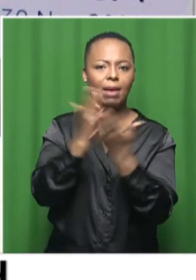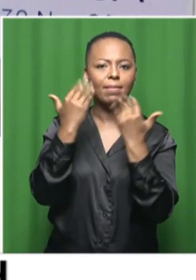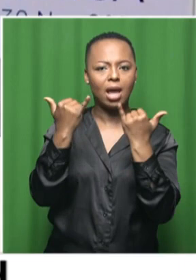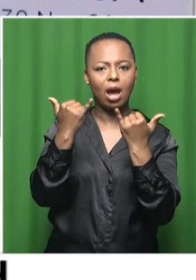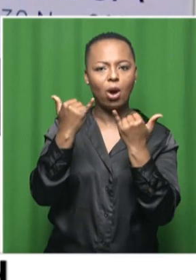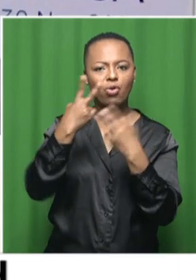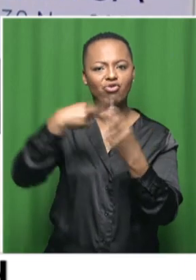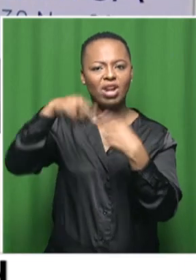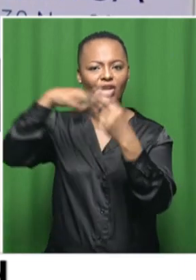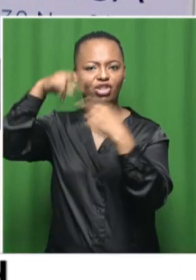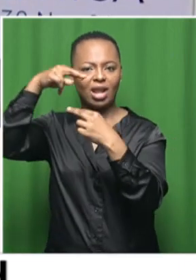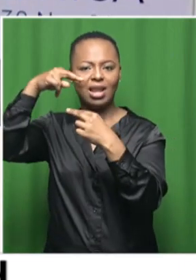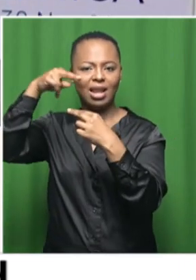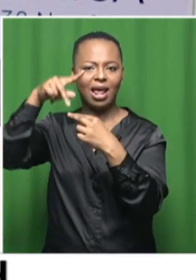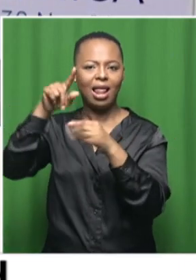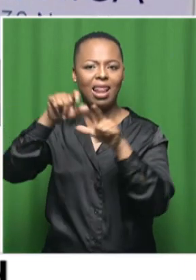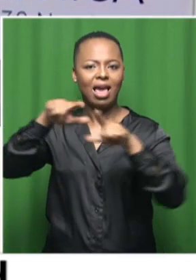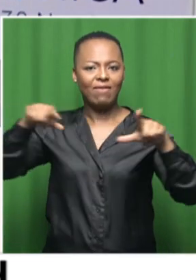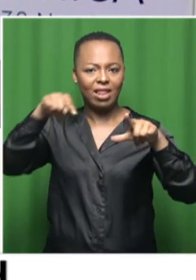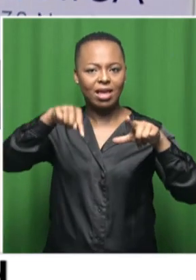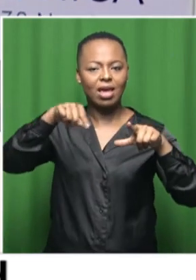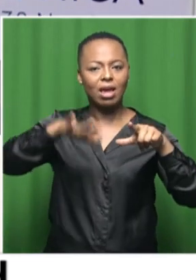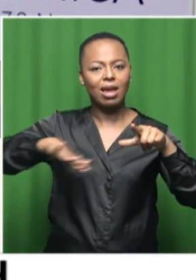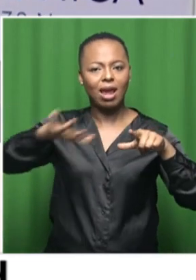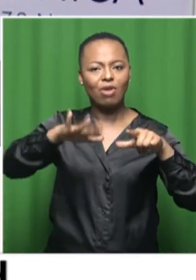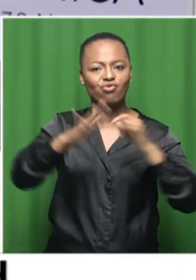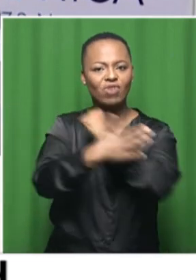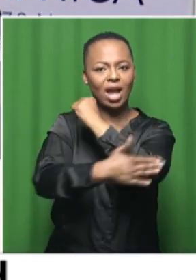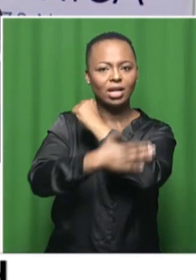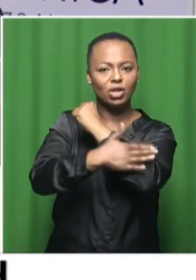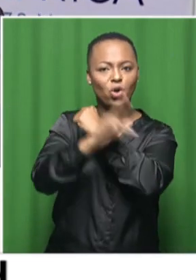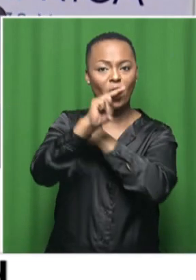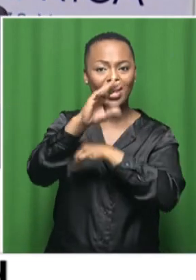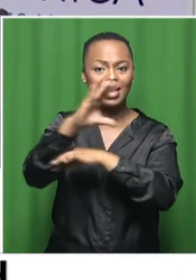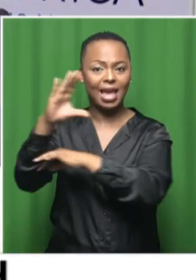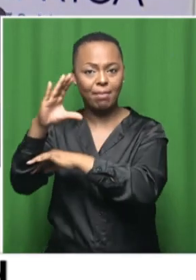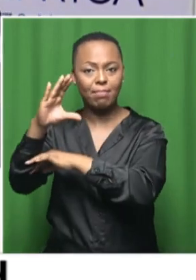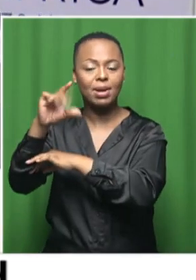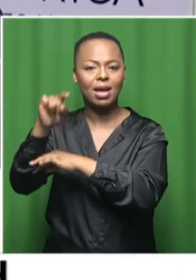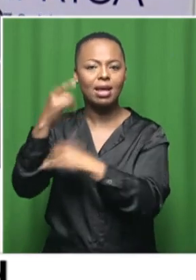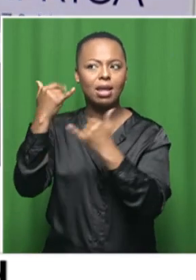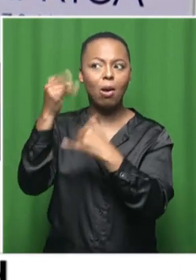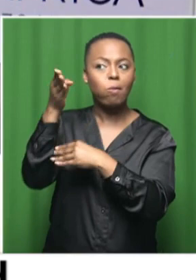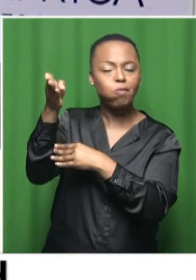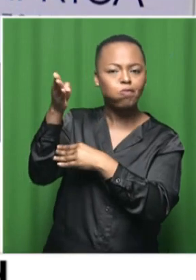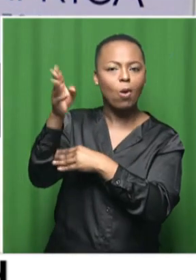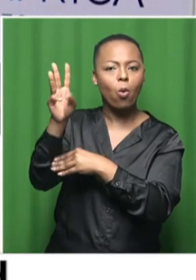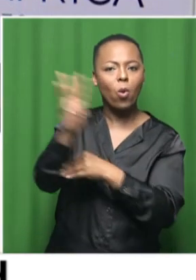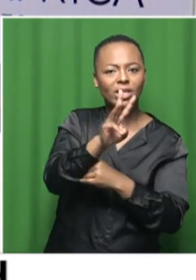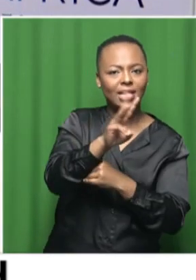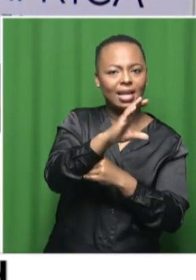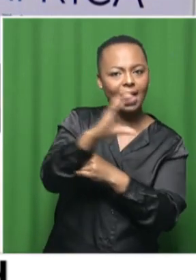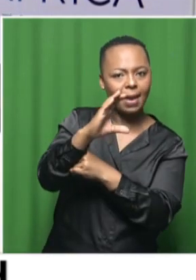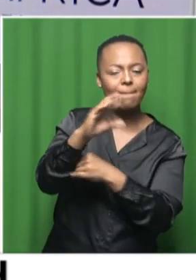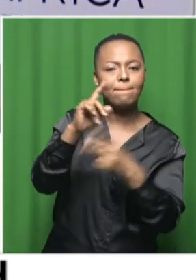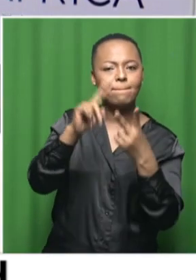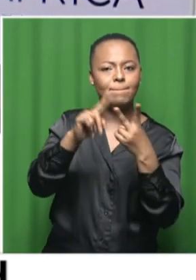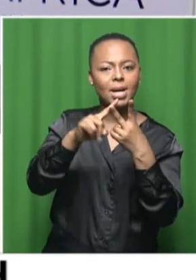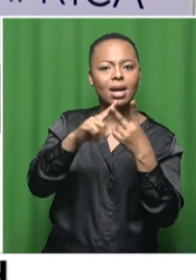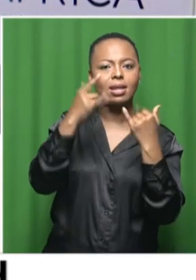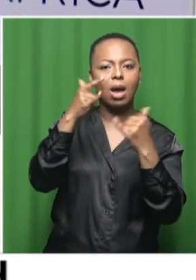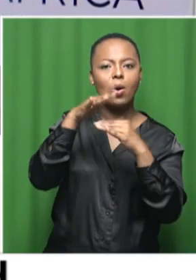levels in the country, especially the Northern Cape belt going into the Western Cape and going over the boundary